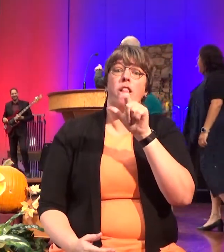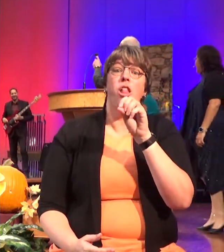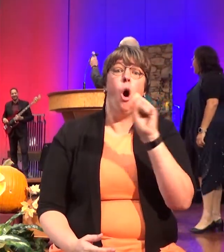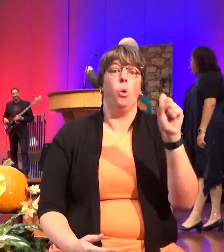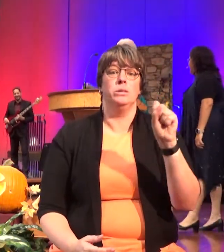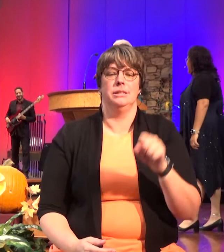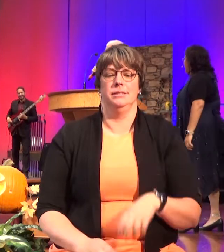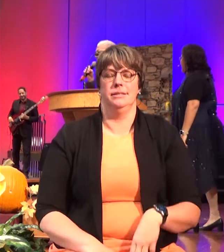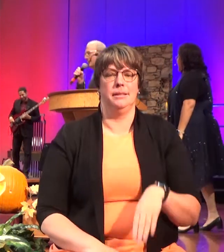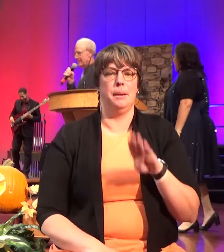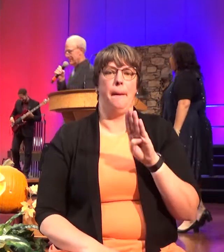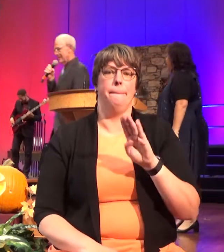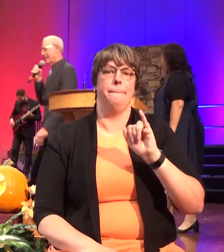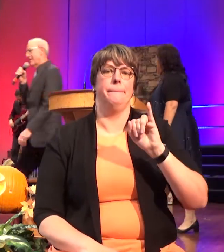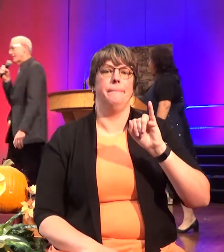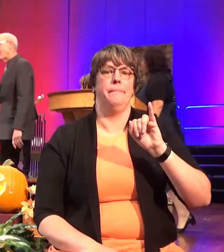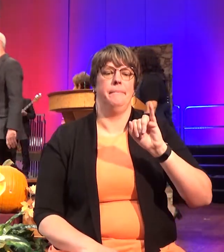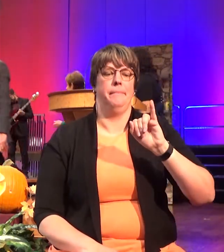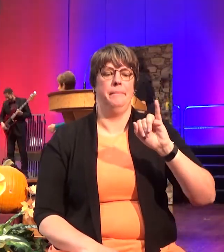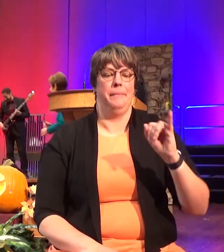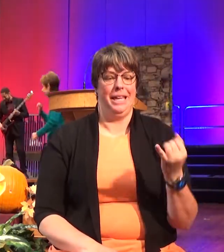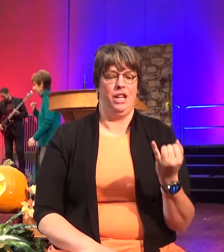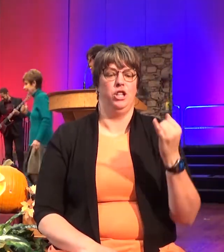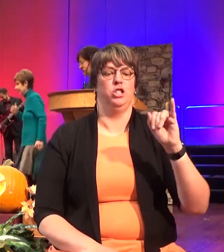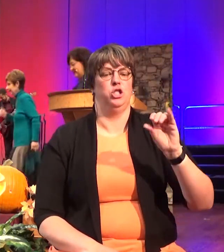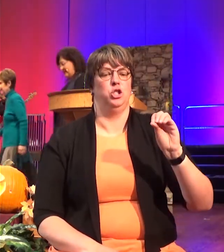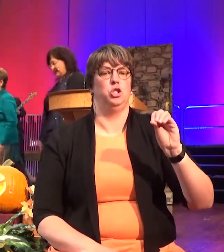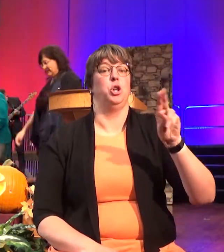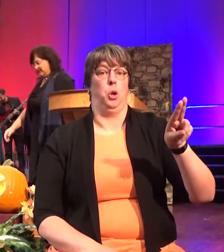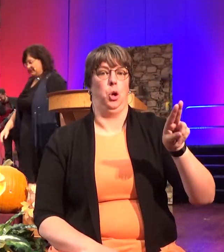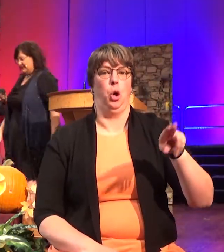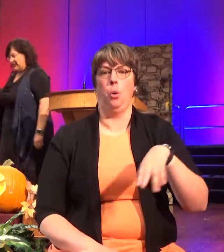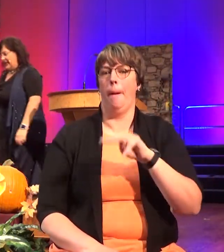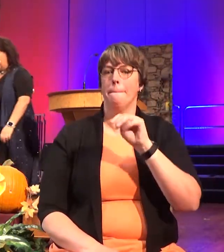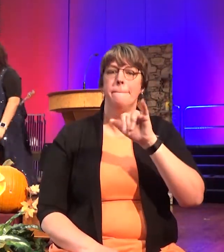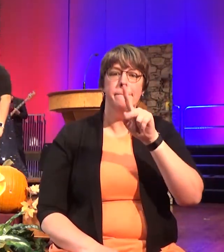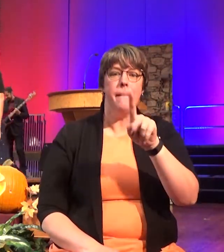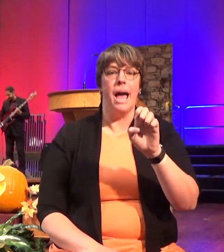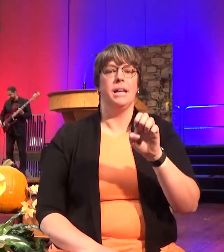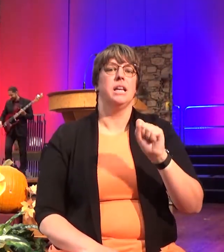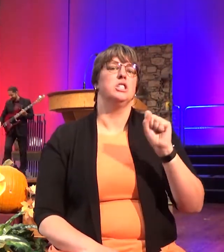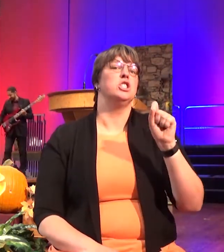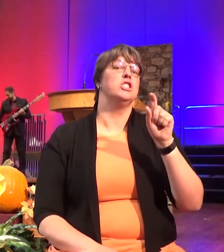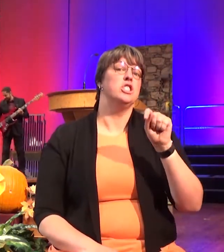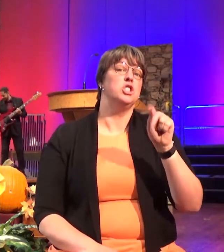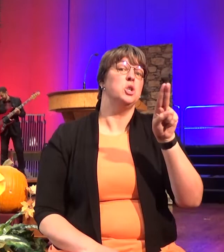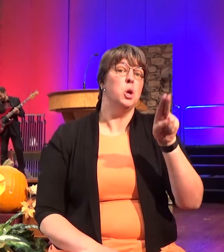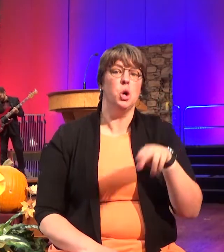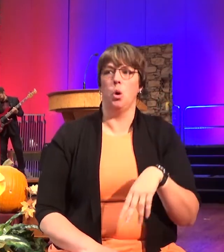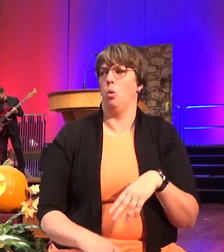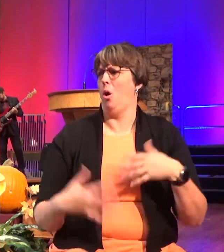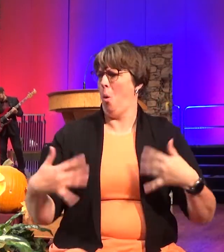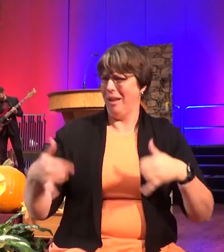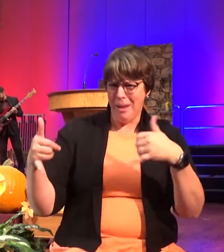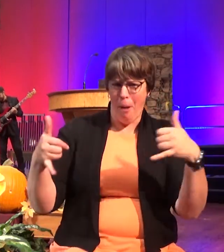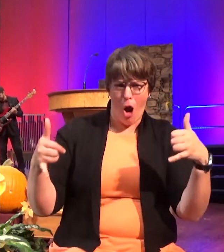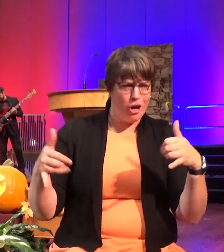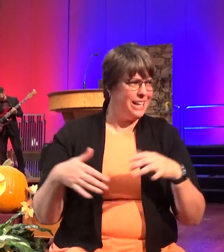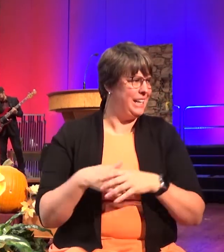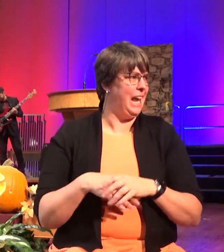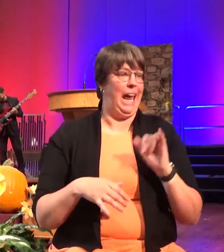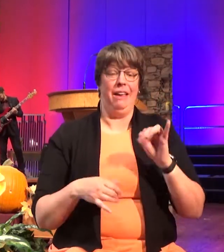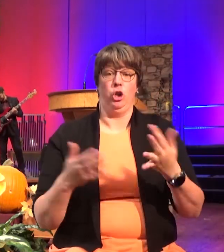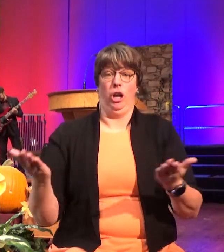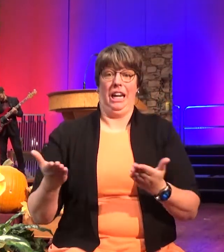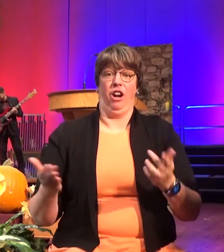and Stu. All right. It's a party, isn't it? Okay, so if you're here for the first time, we're